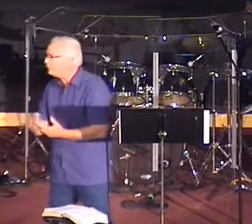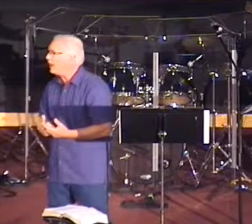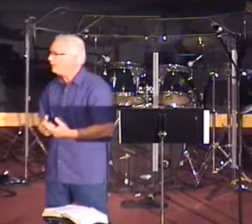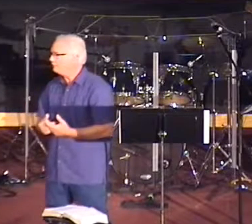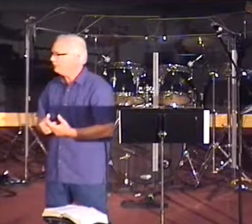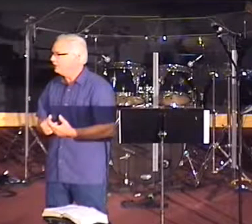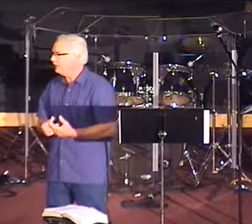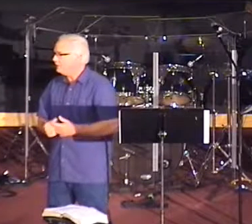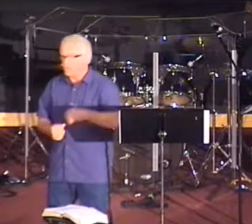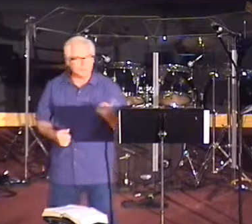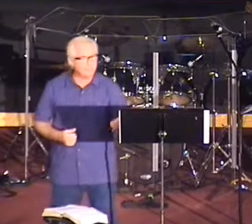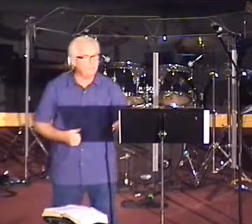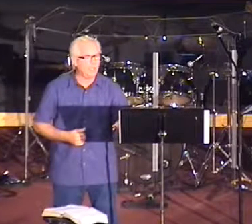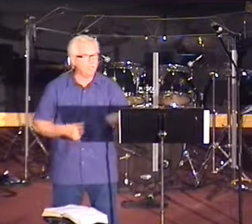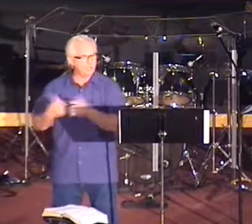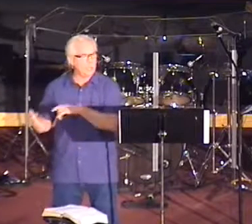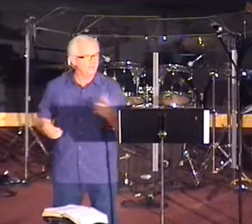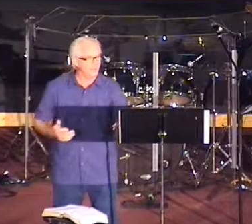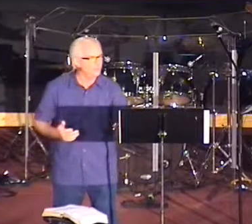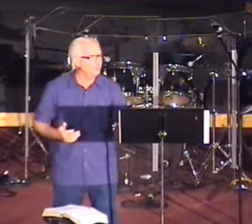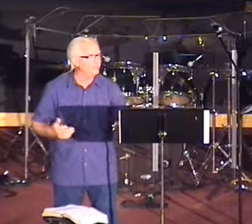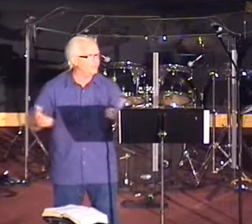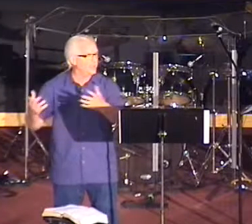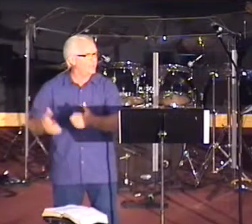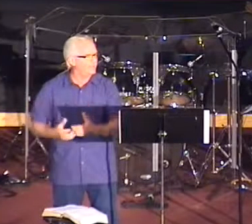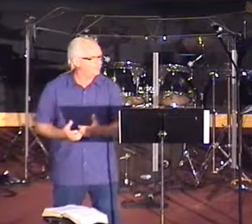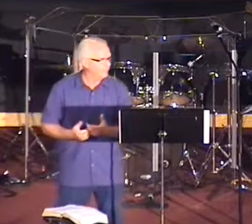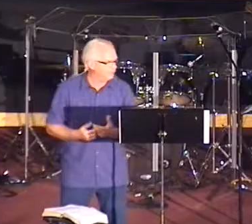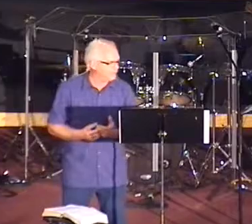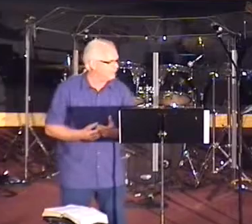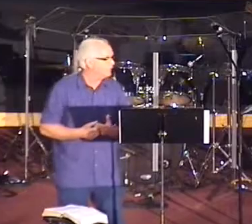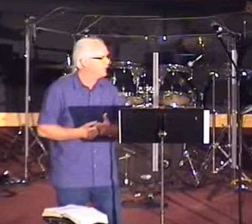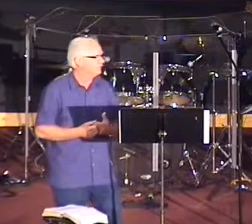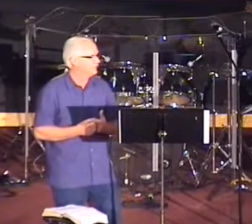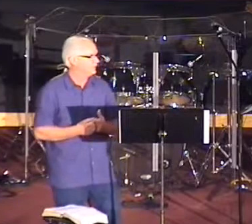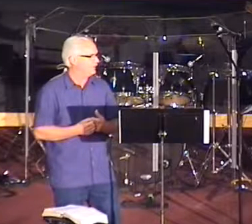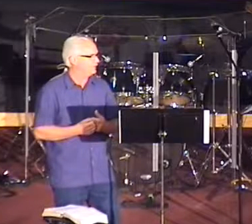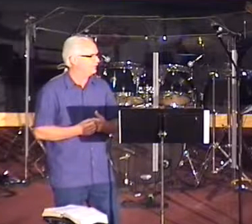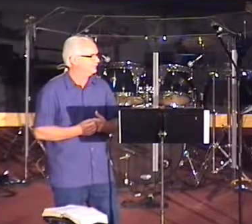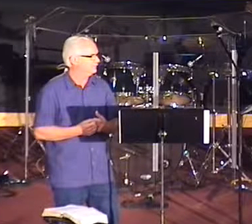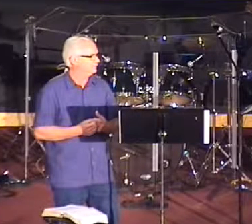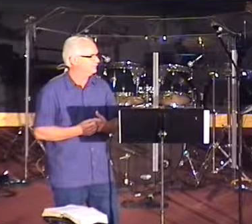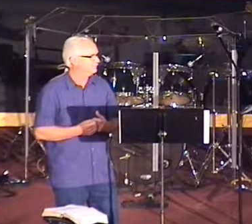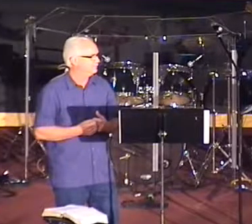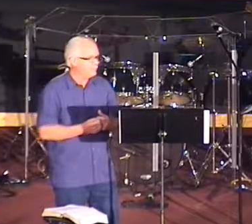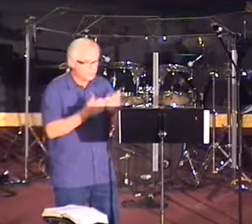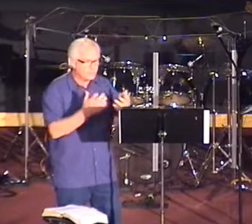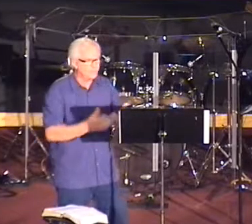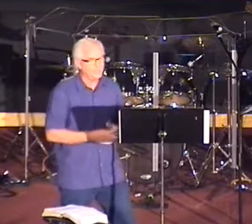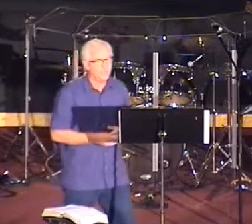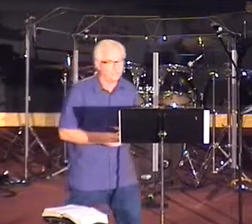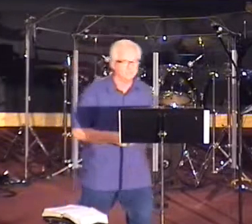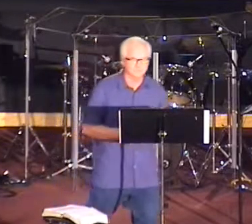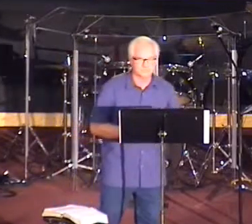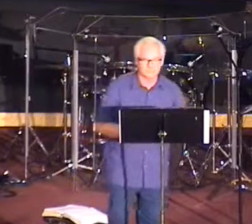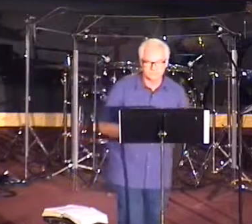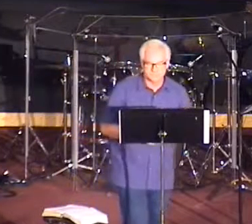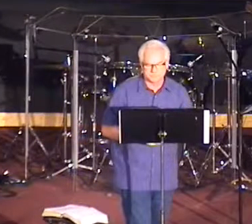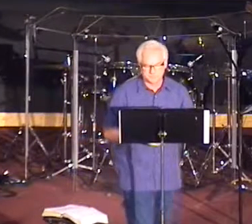point in time. Not the same cup I'm dying for you. You're going to die for me too, but not for your sins. It was a tough